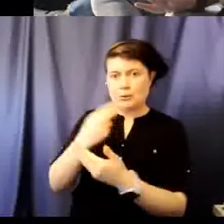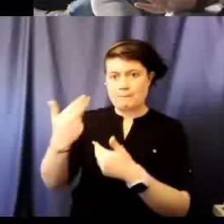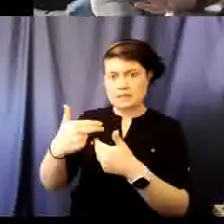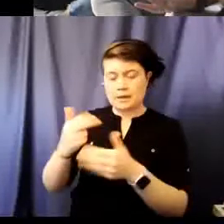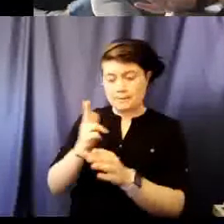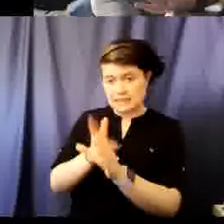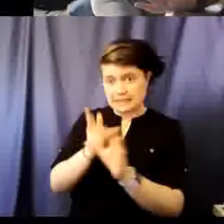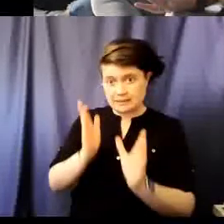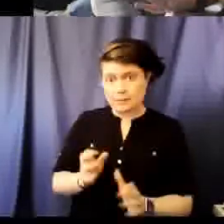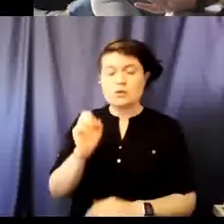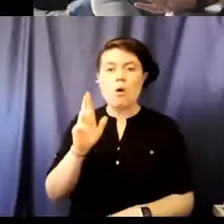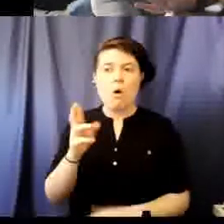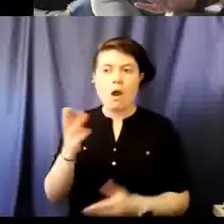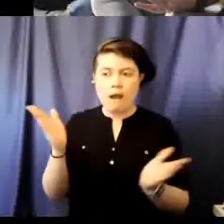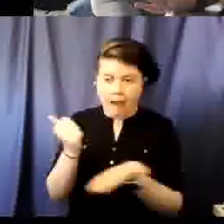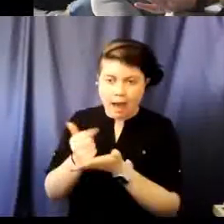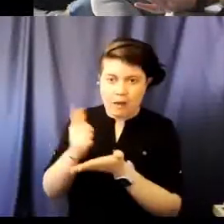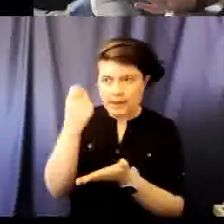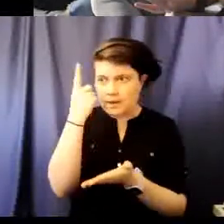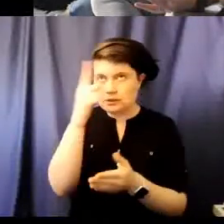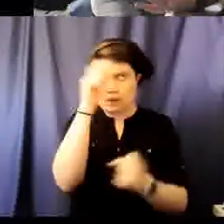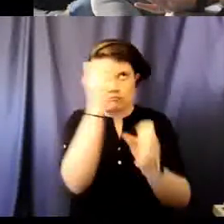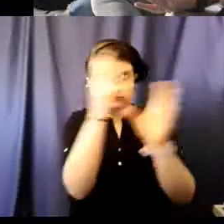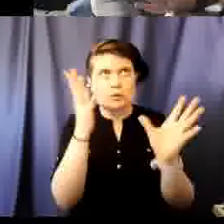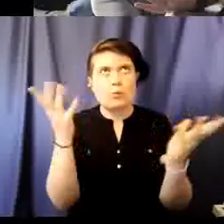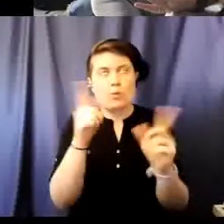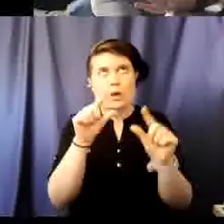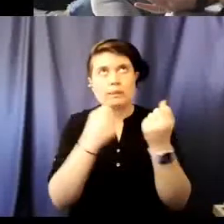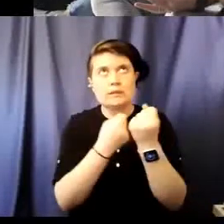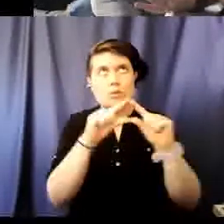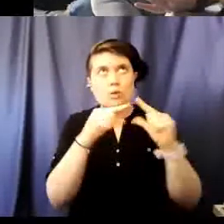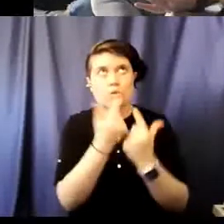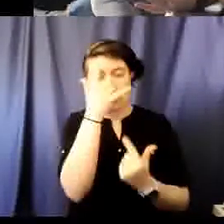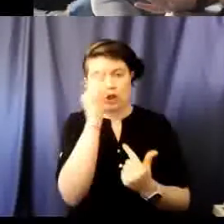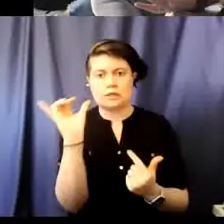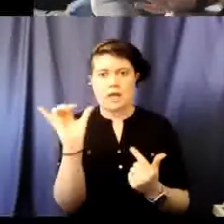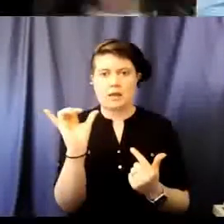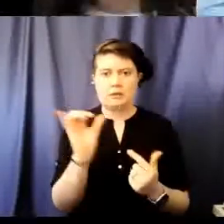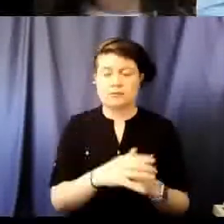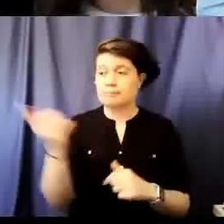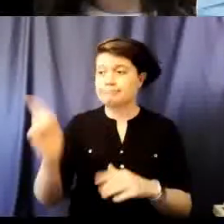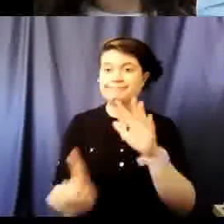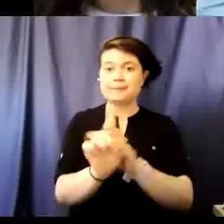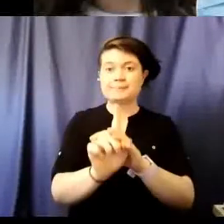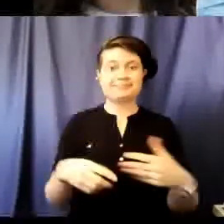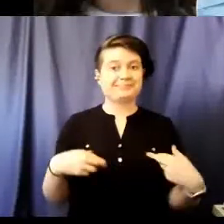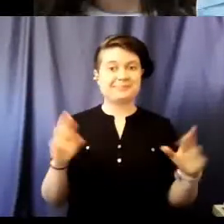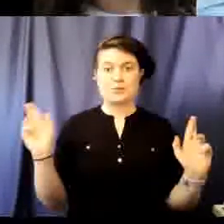about what to expect in and from the support group.